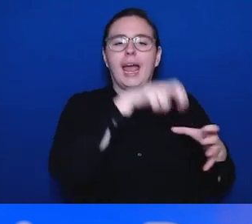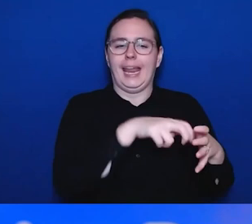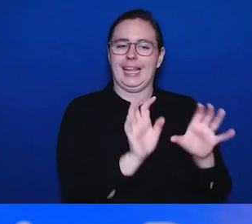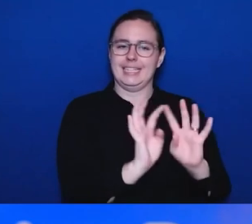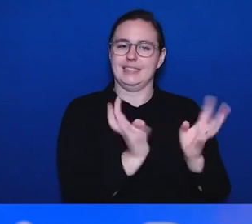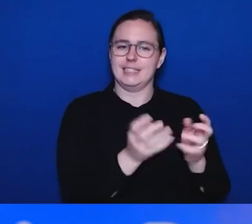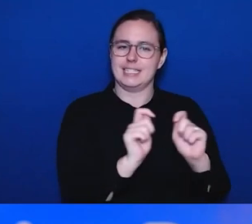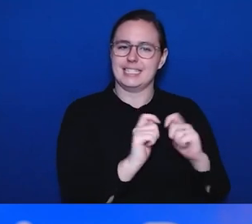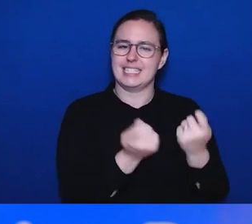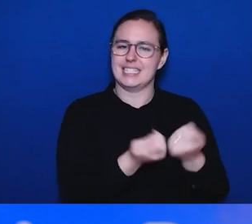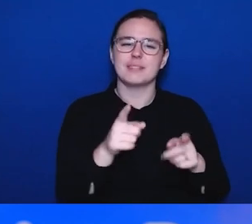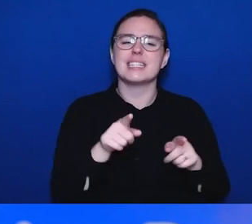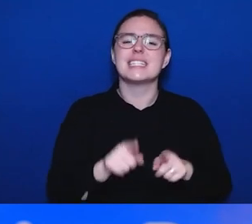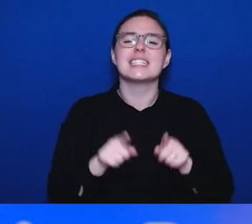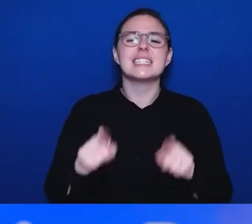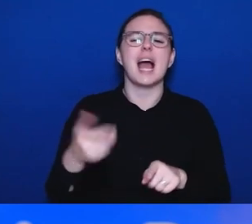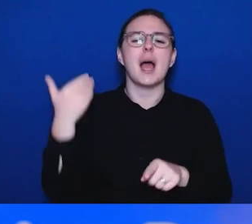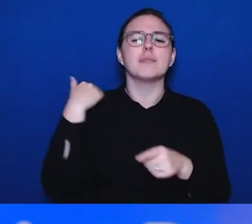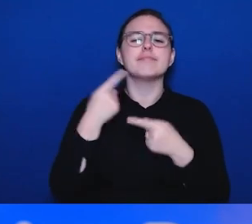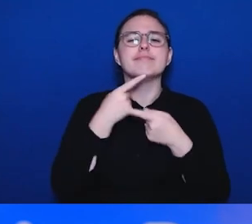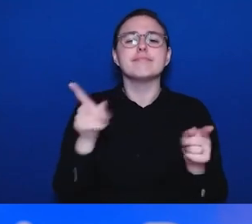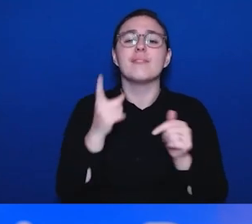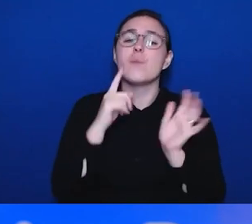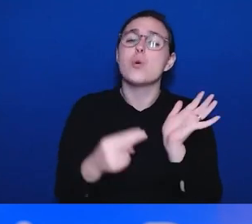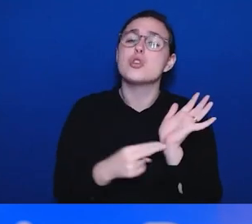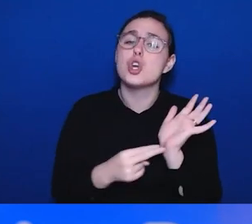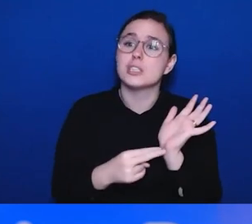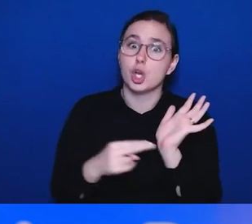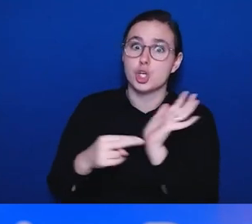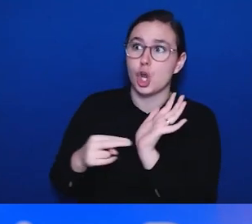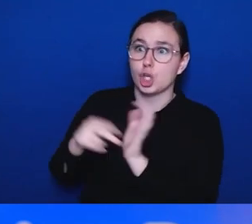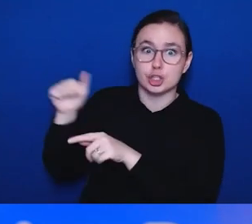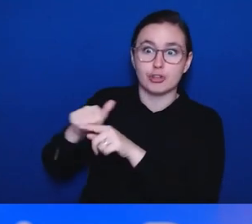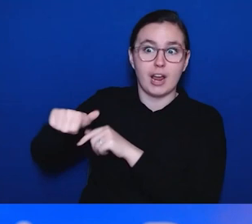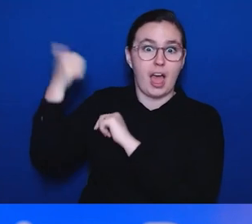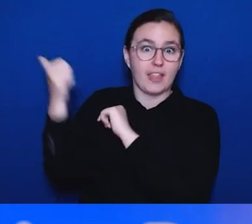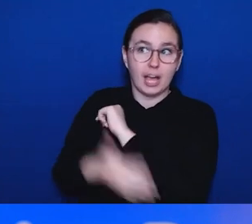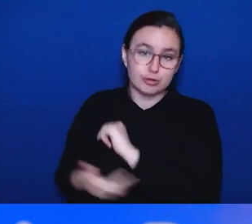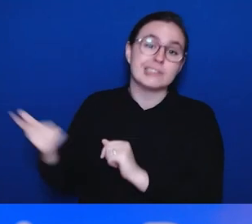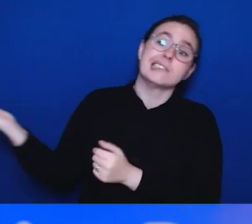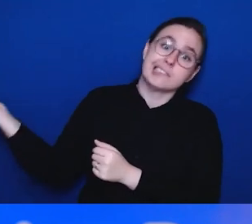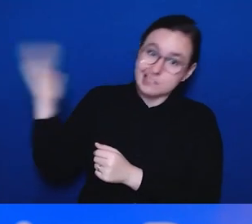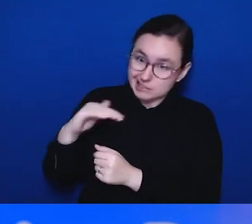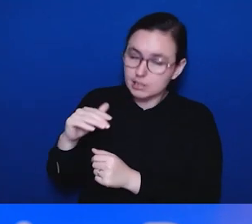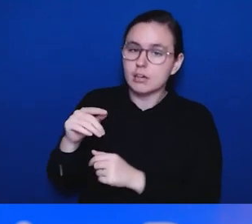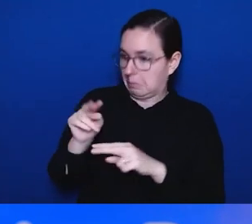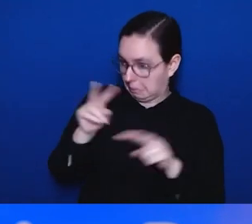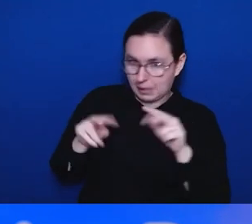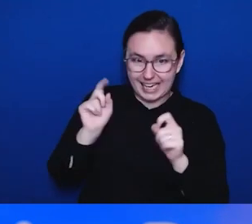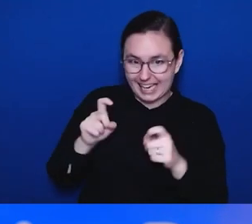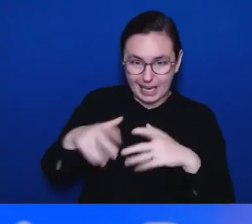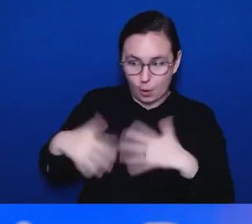and medical professionals can use. And this is in addition to the work that we've done, Minister Dix led, around nurses, so that internationally trained